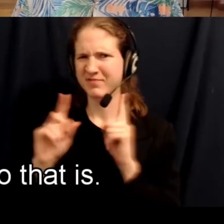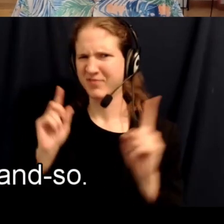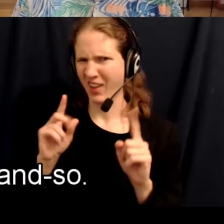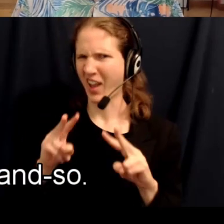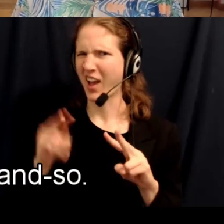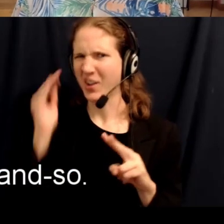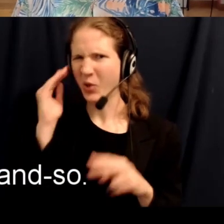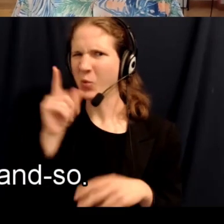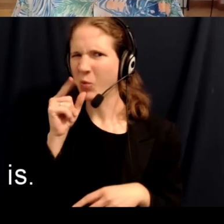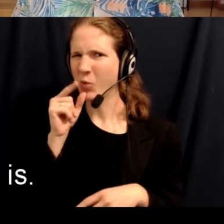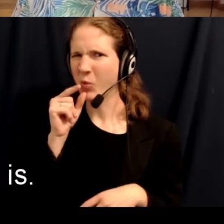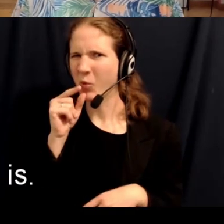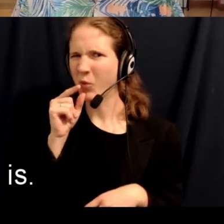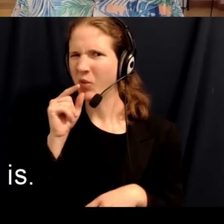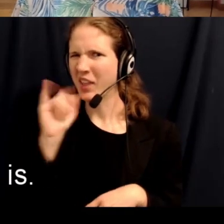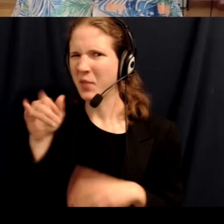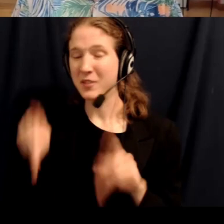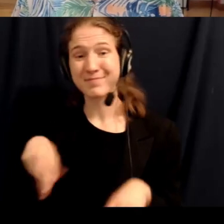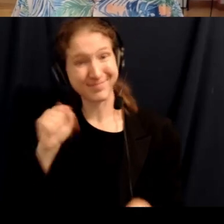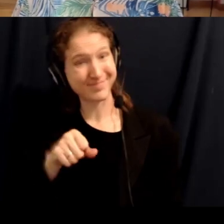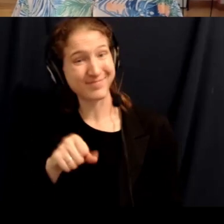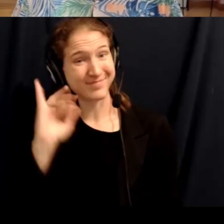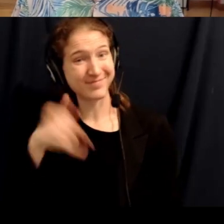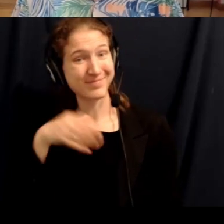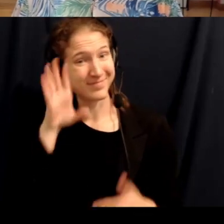who that is. That's so and so." And I said, "Yes, it is."